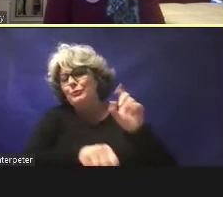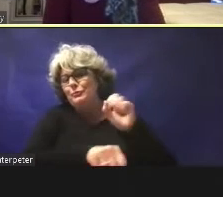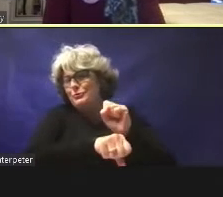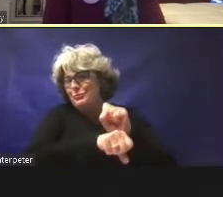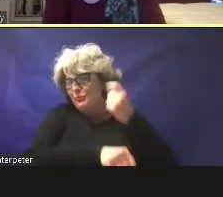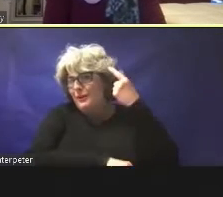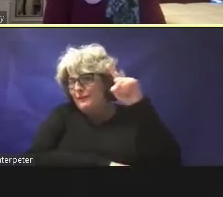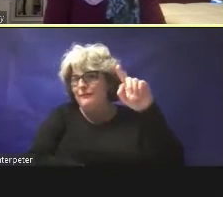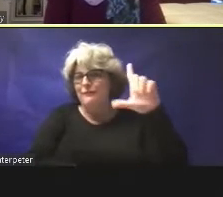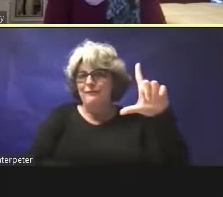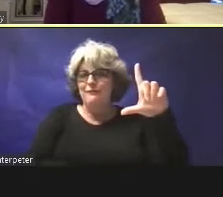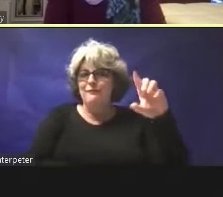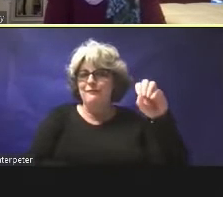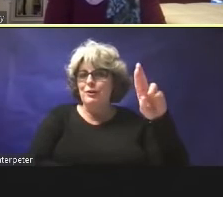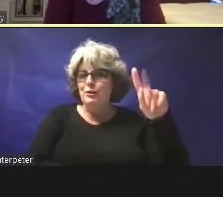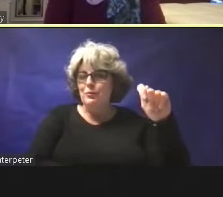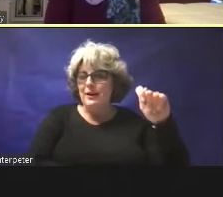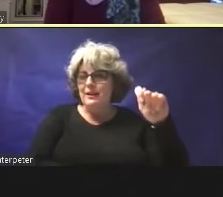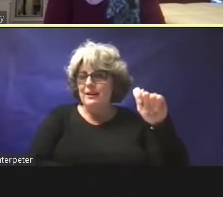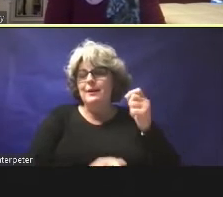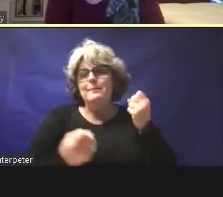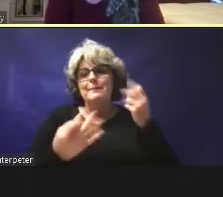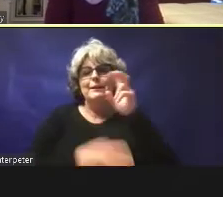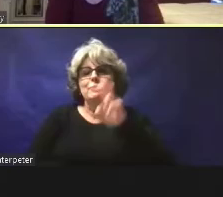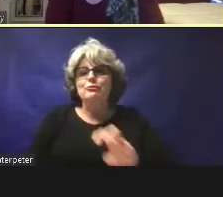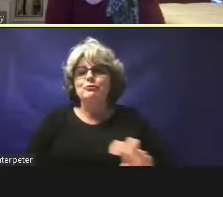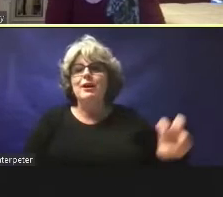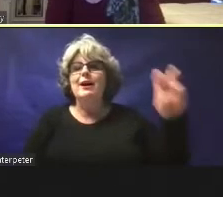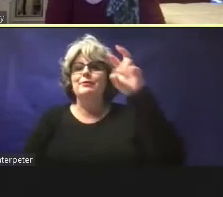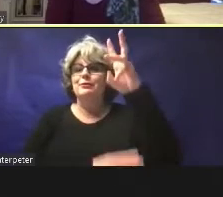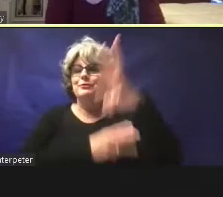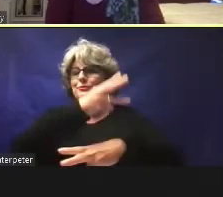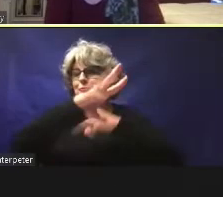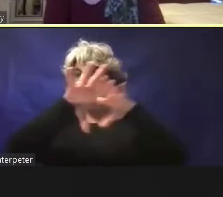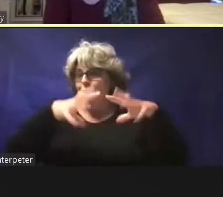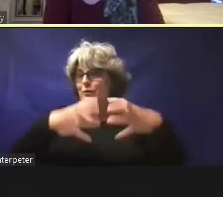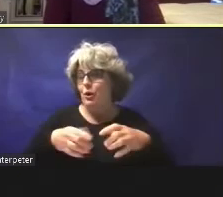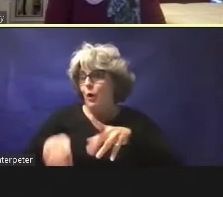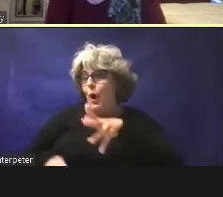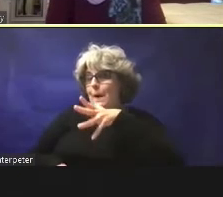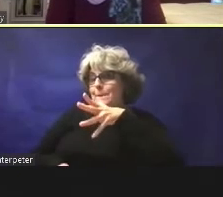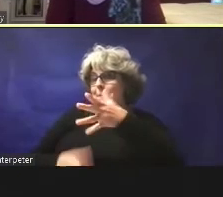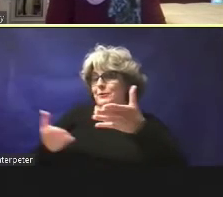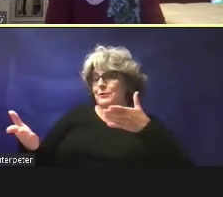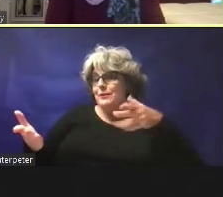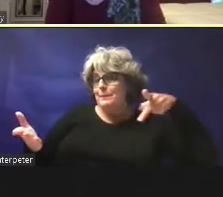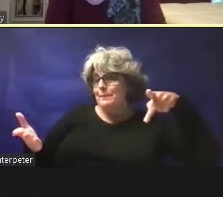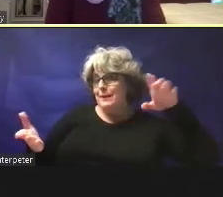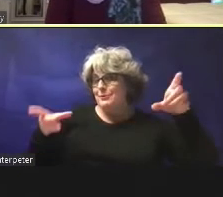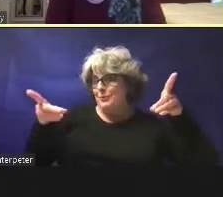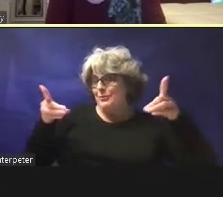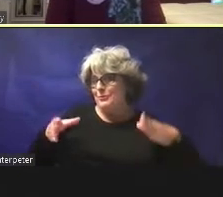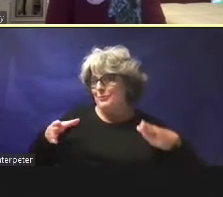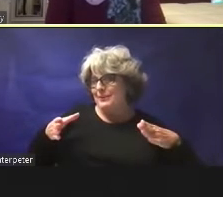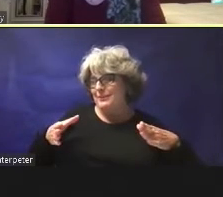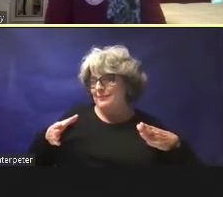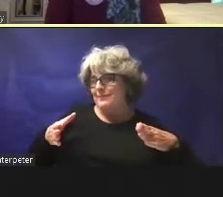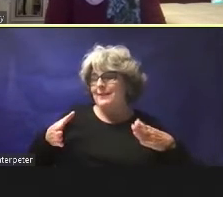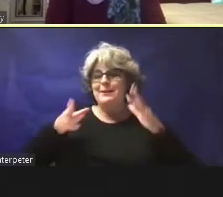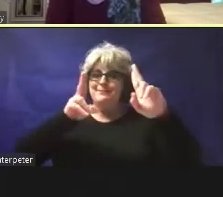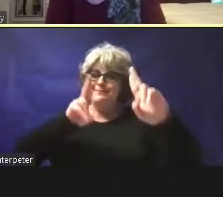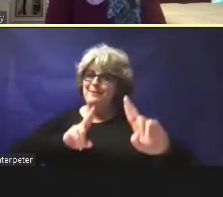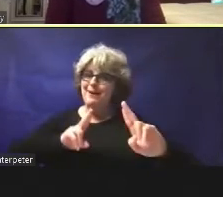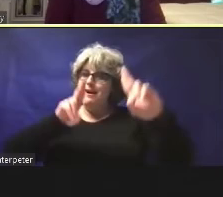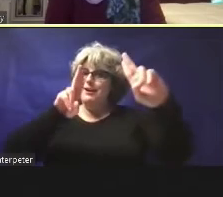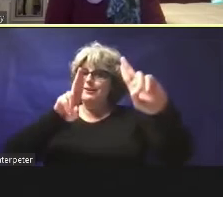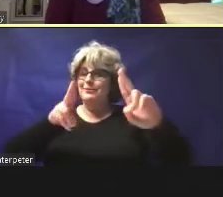for, met during her many travels around the globe while her mother was serving as Peace Corps Director. And now it's my honor